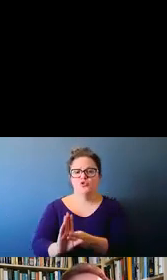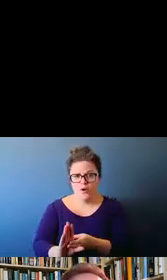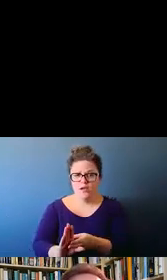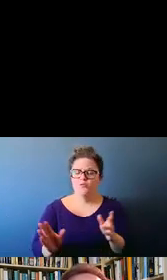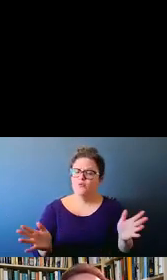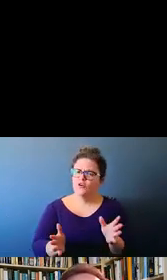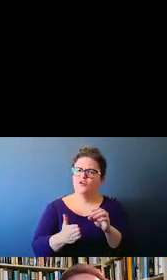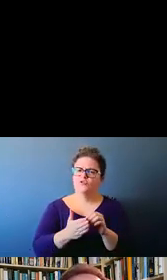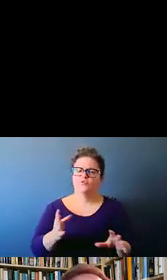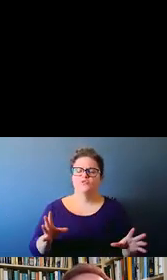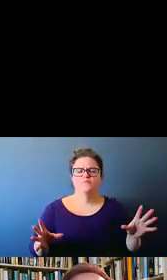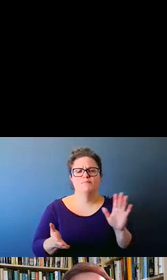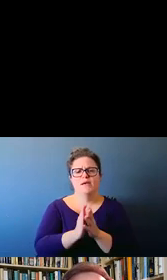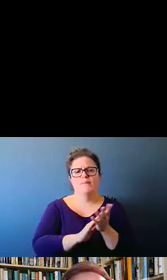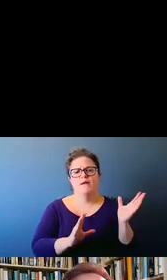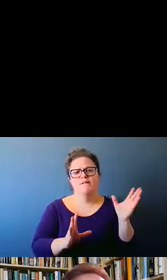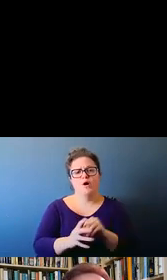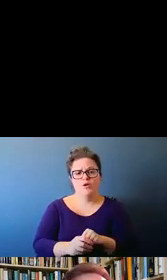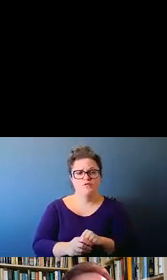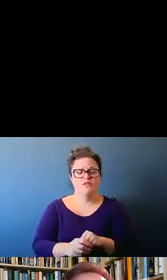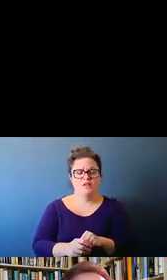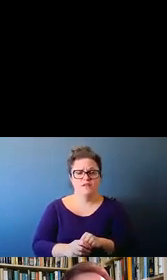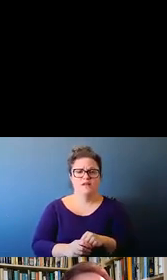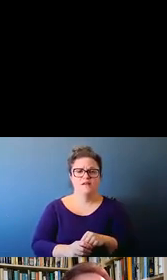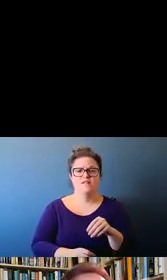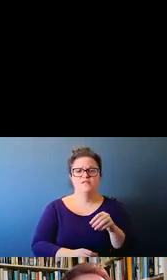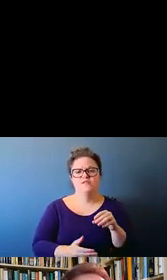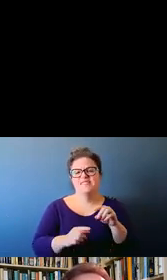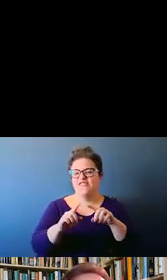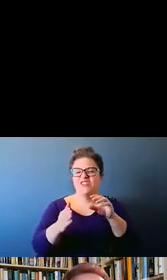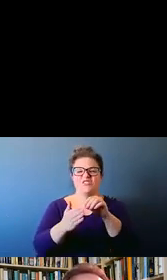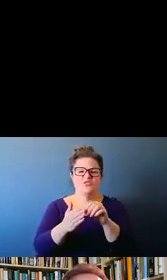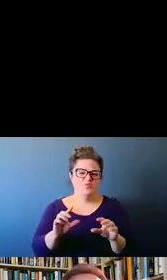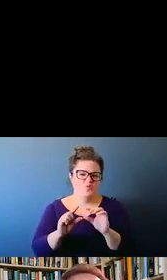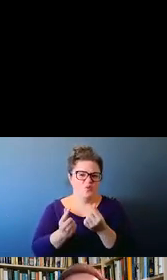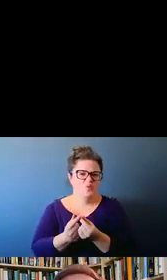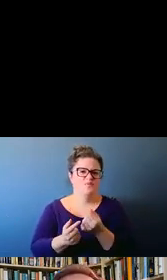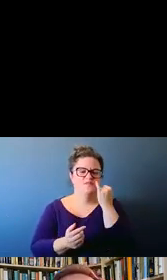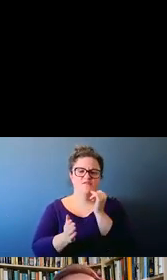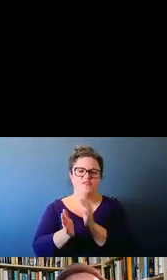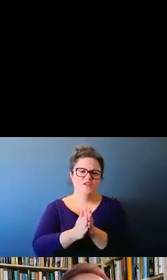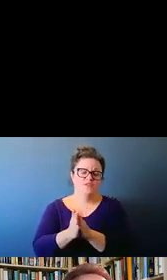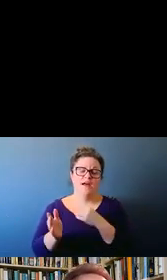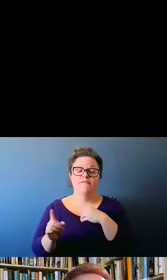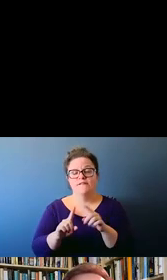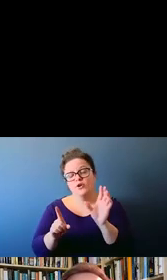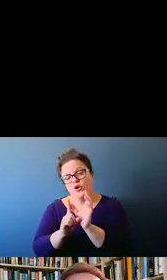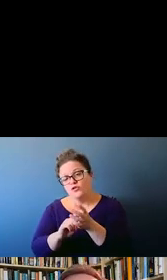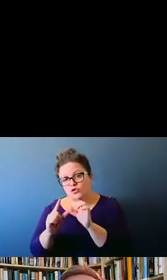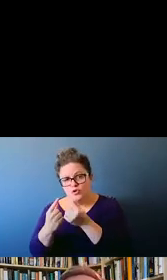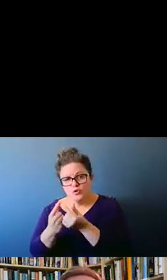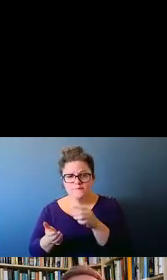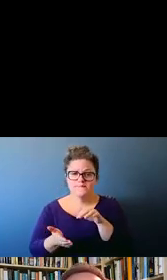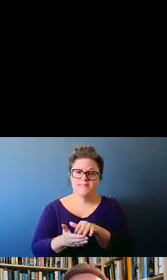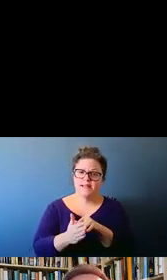involved in their student groups that are of interest to them. There are cultural groups, there are study groups, there